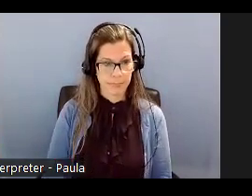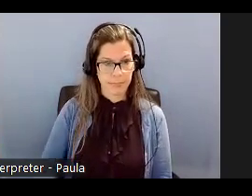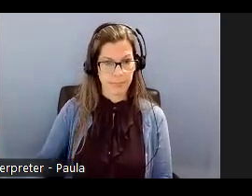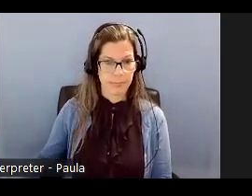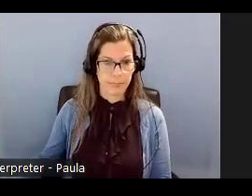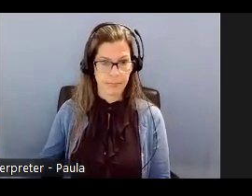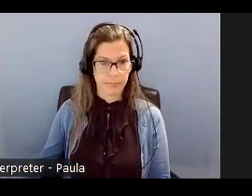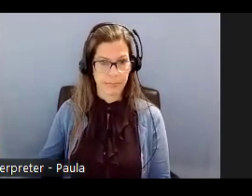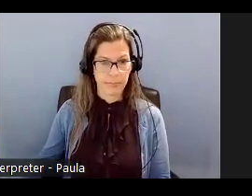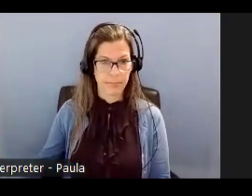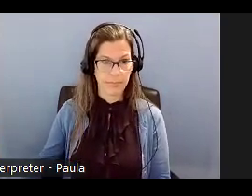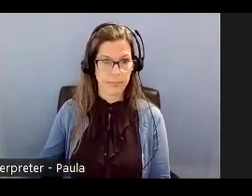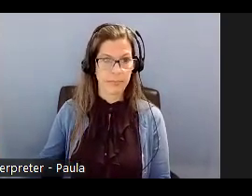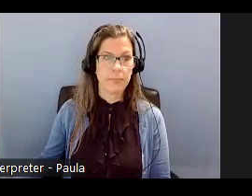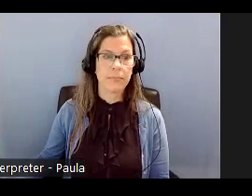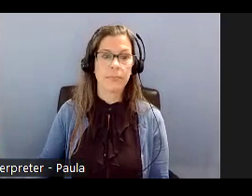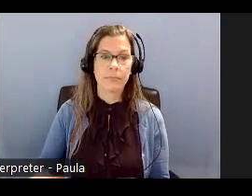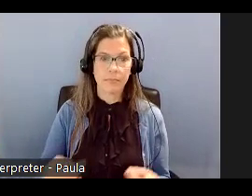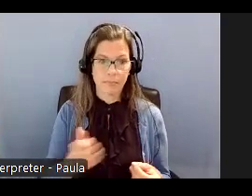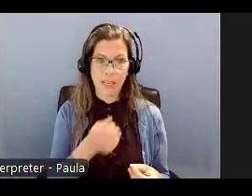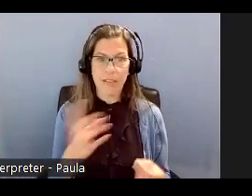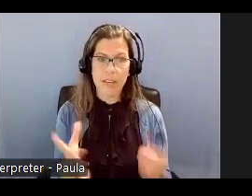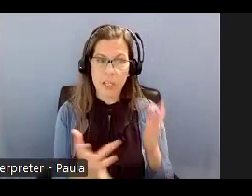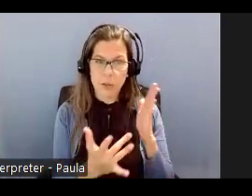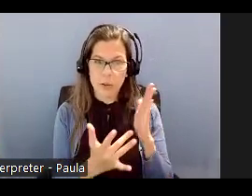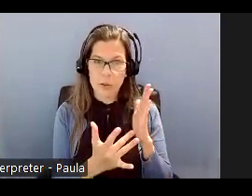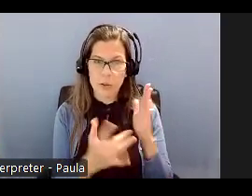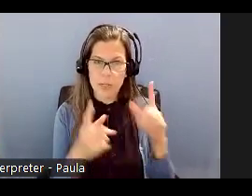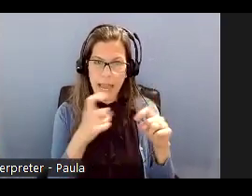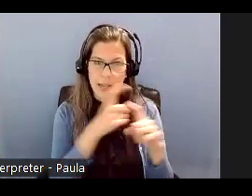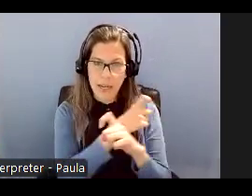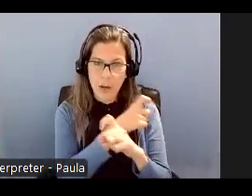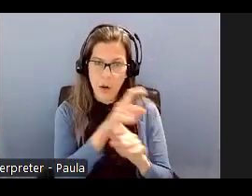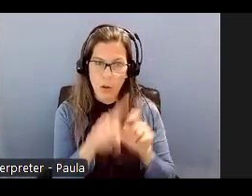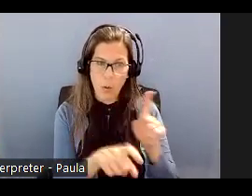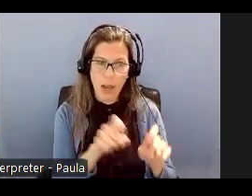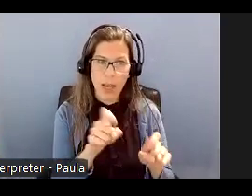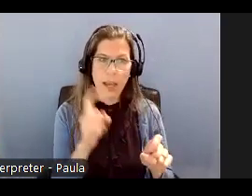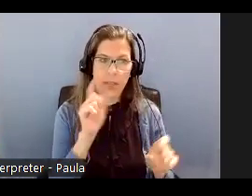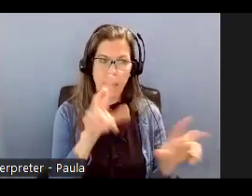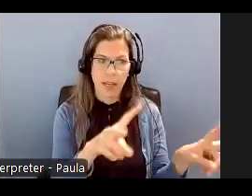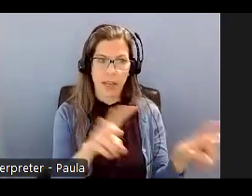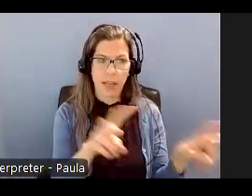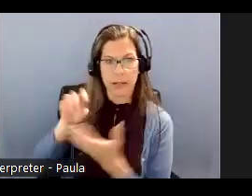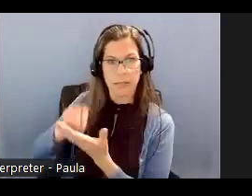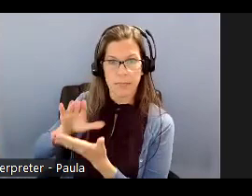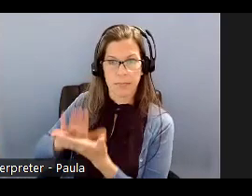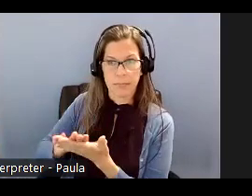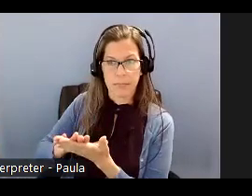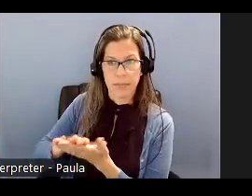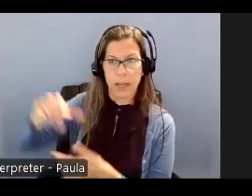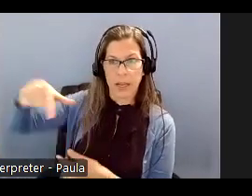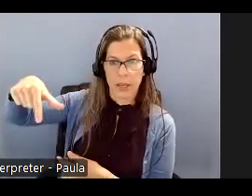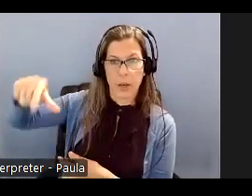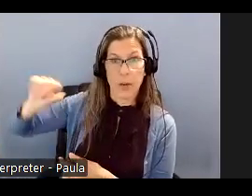There's some very technical questions in here that I think will probably be added to our Q&A.